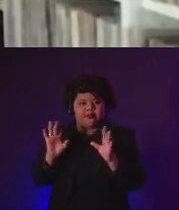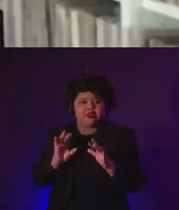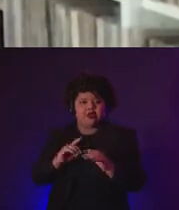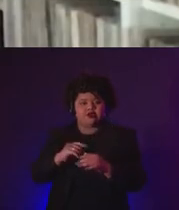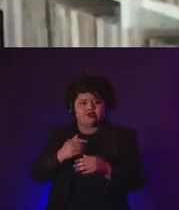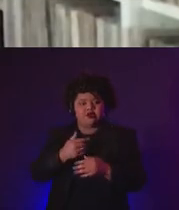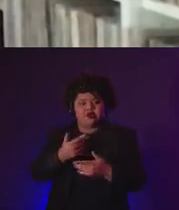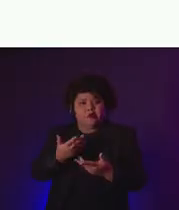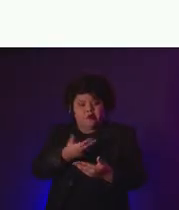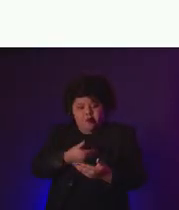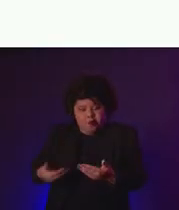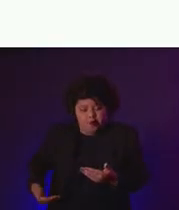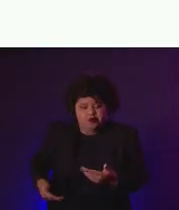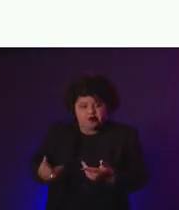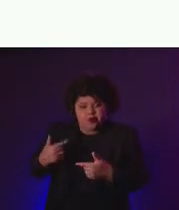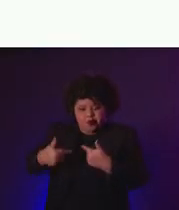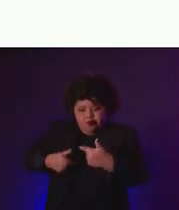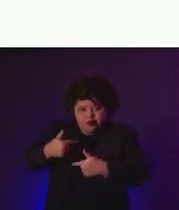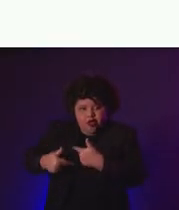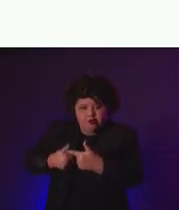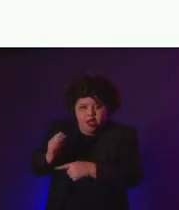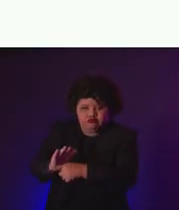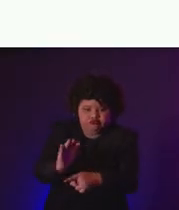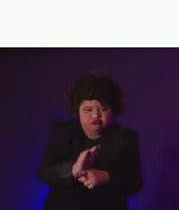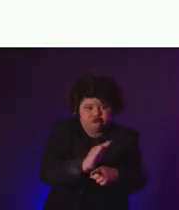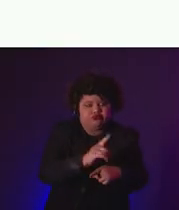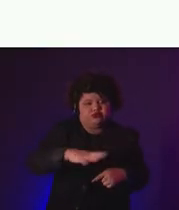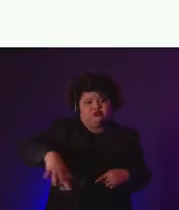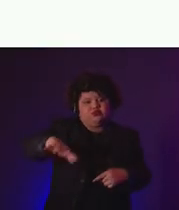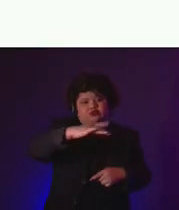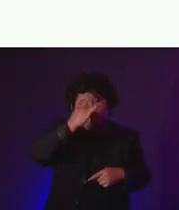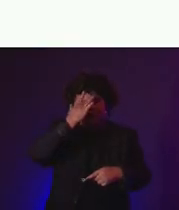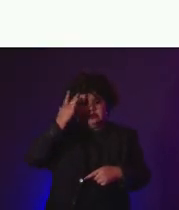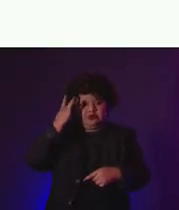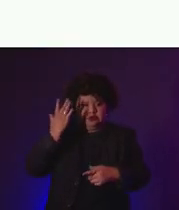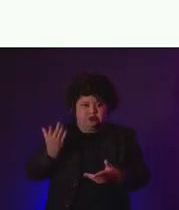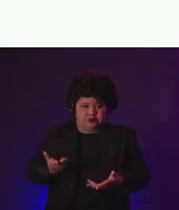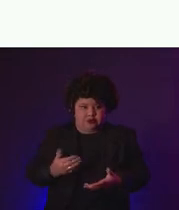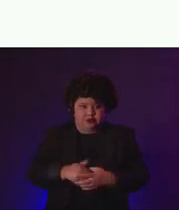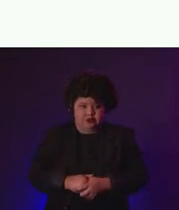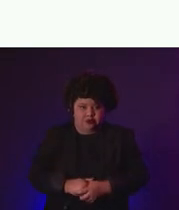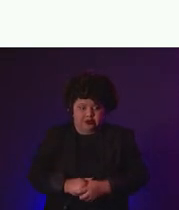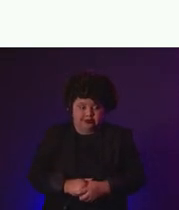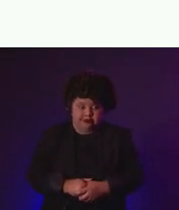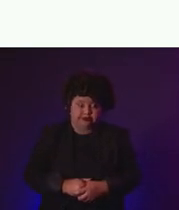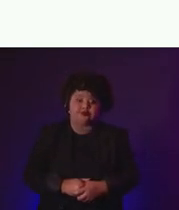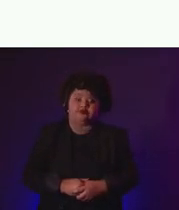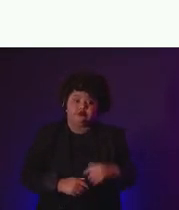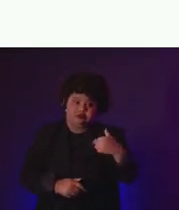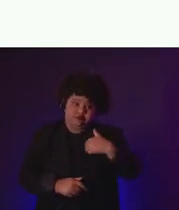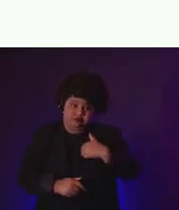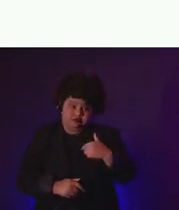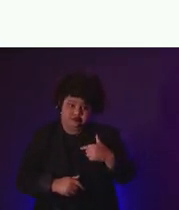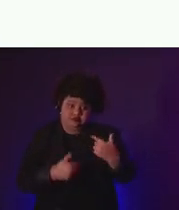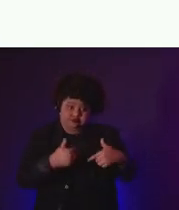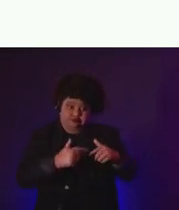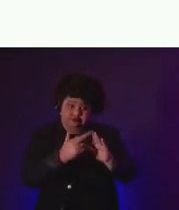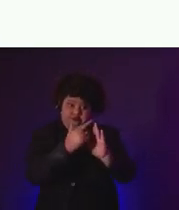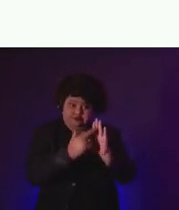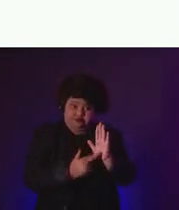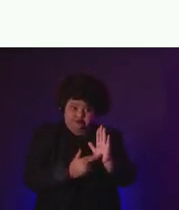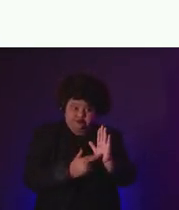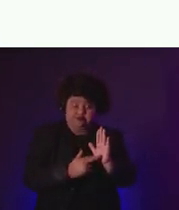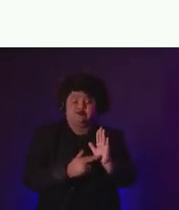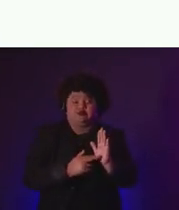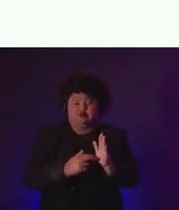democratic republic. I was a newspaper reporter before I started the PhD program at UNC Chapel Hill in the Journalism and